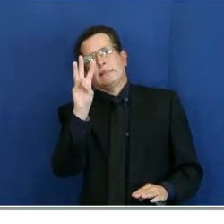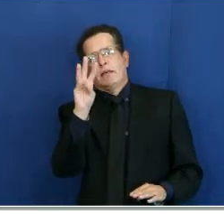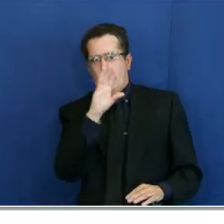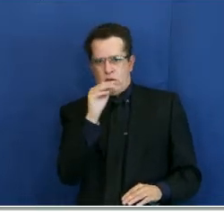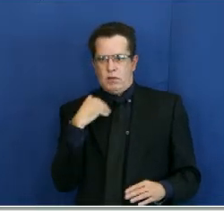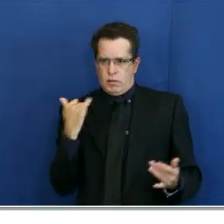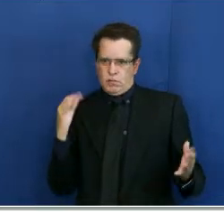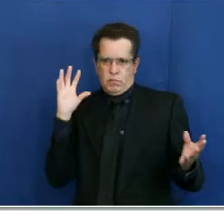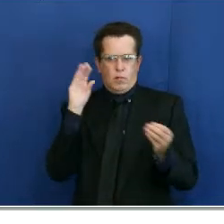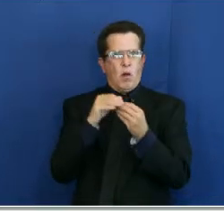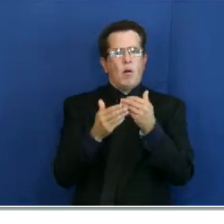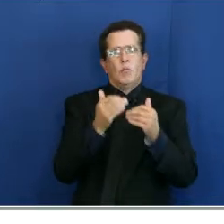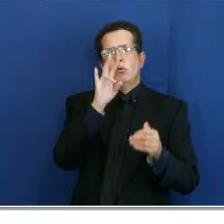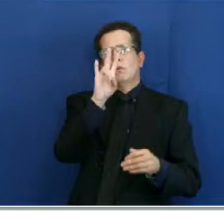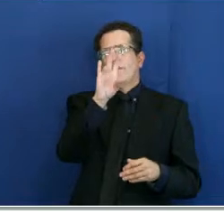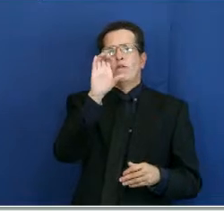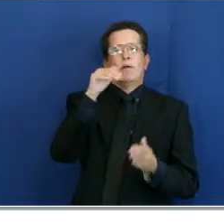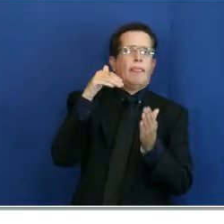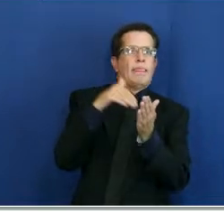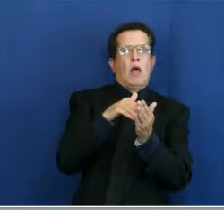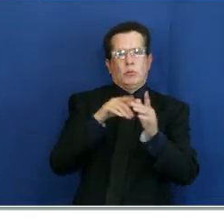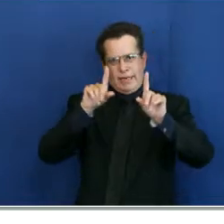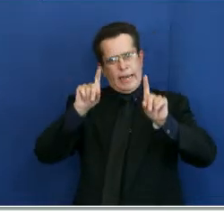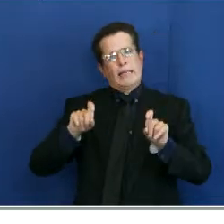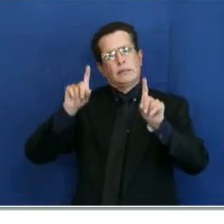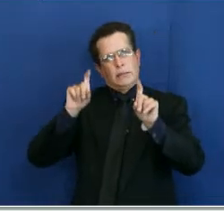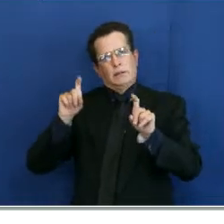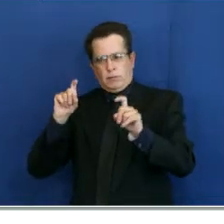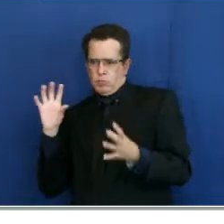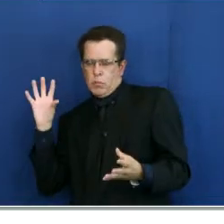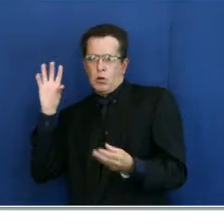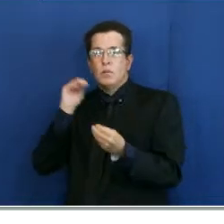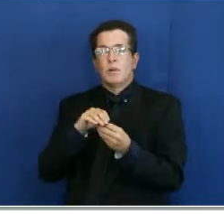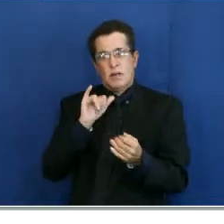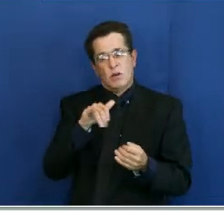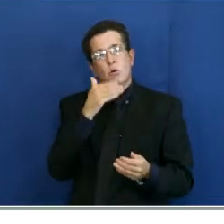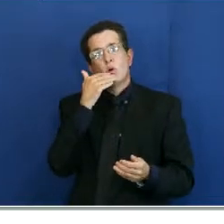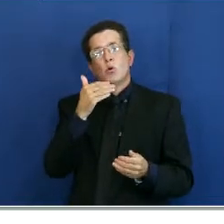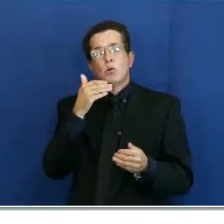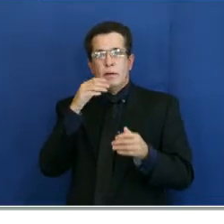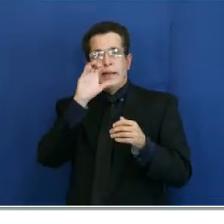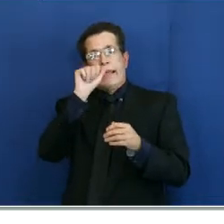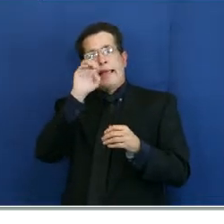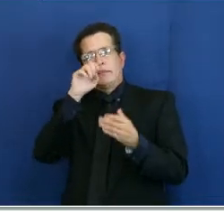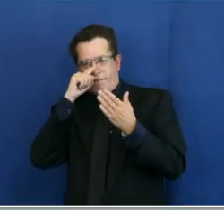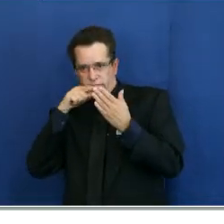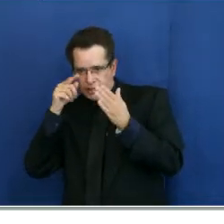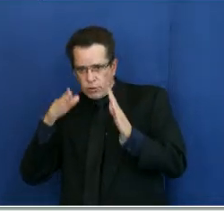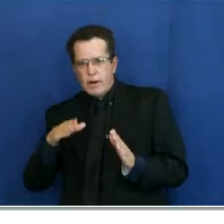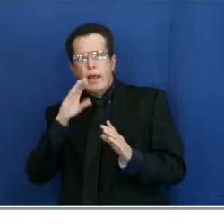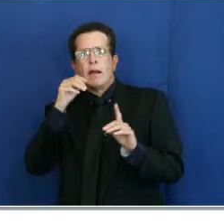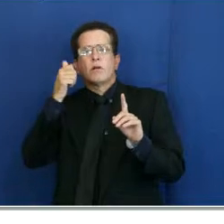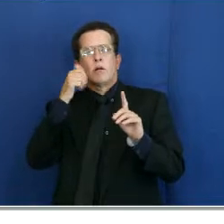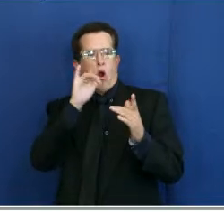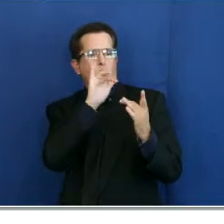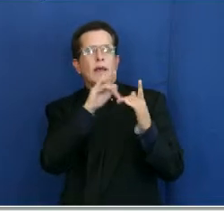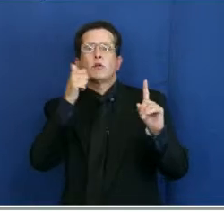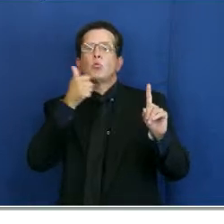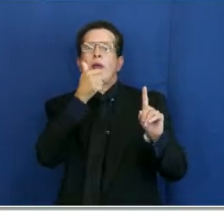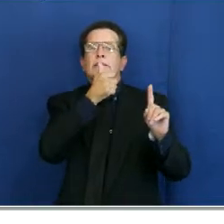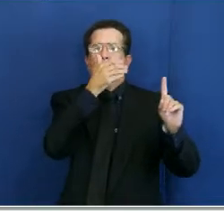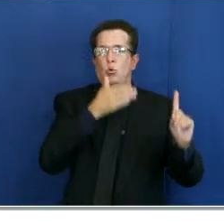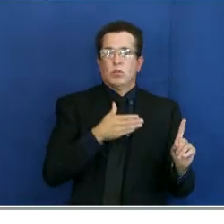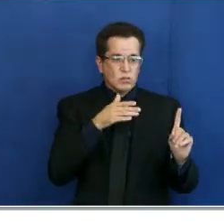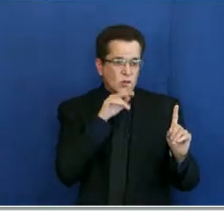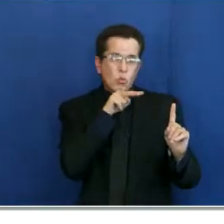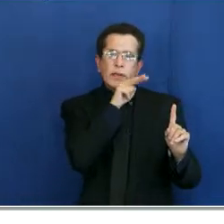700,000 total tests reported. Again, the good news, our case investigations and contact tracing are both going very well, above our goal, along